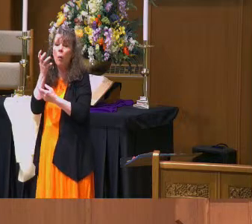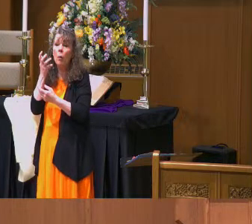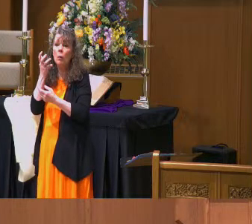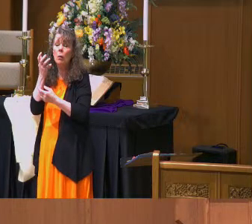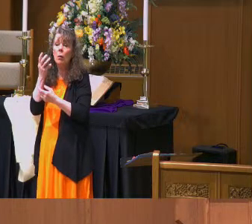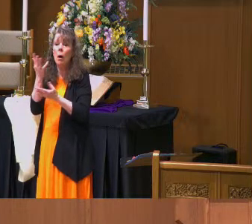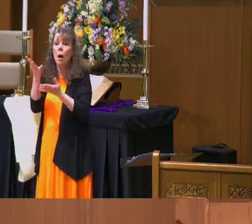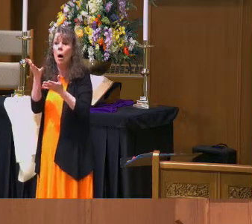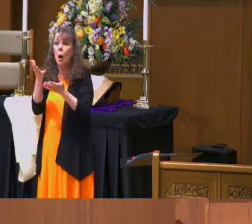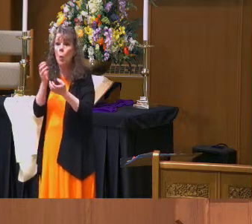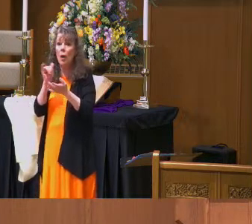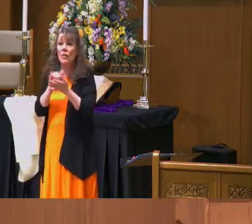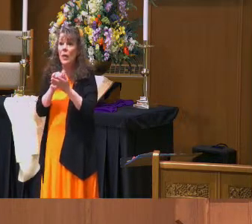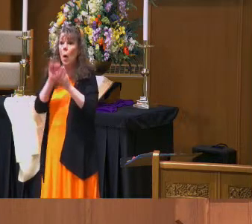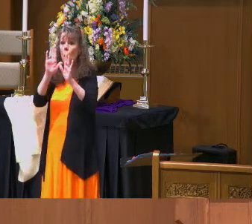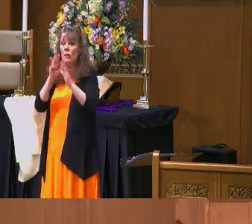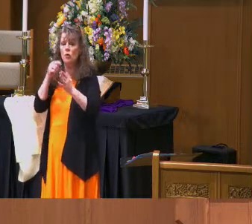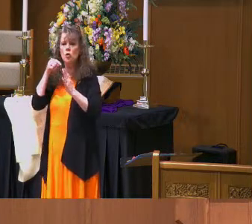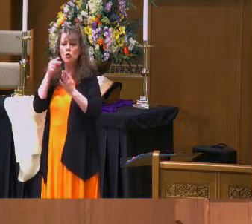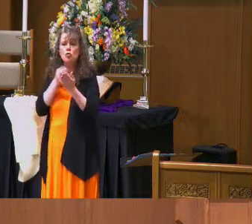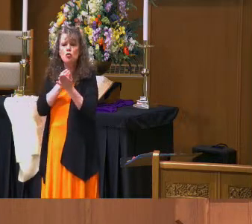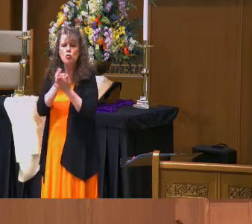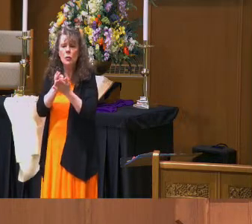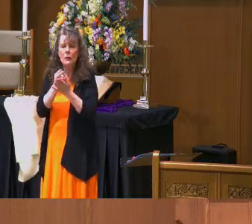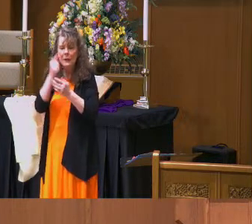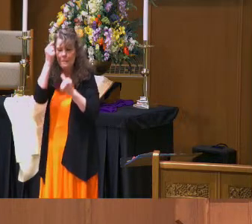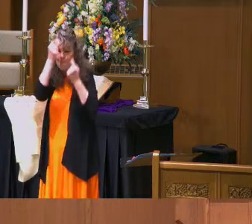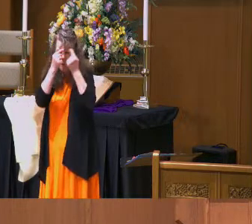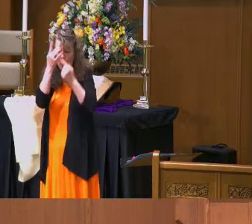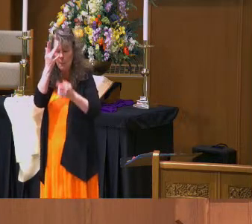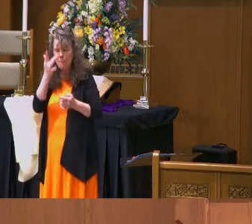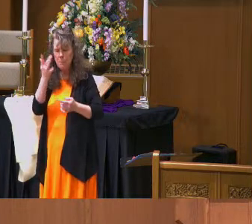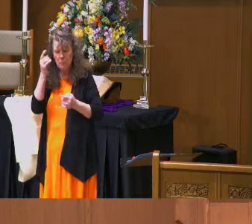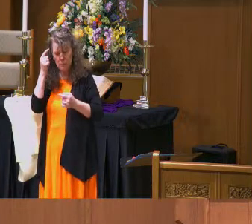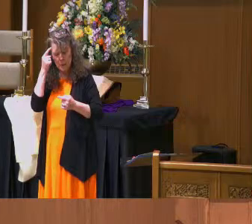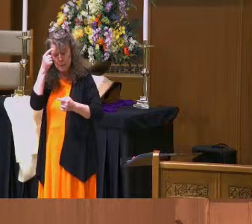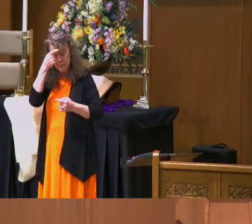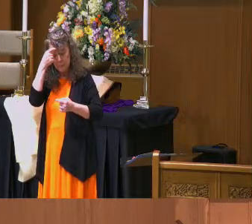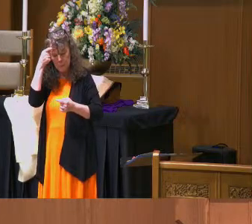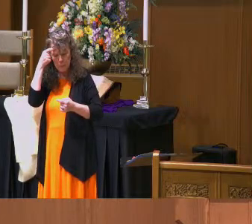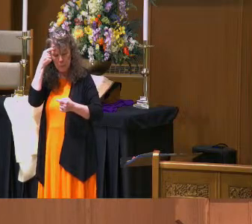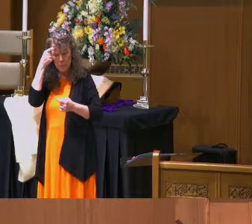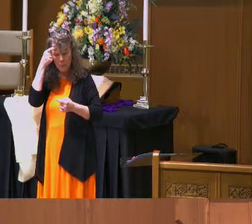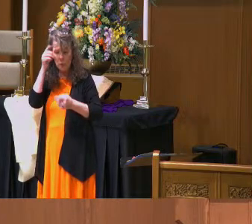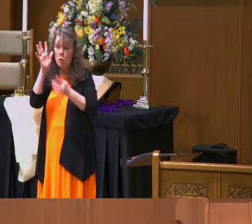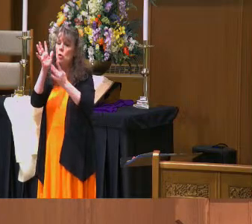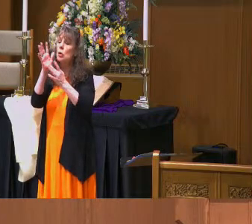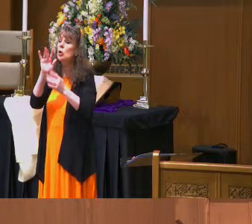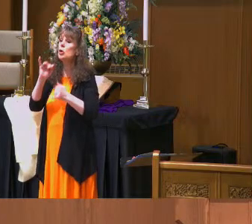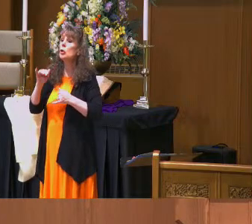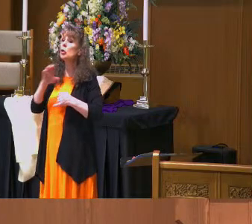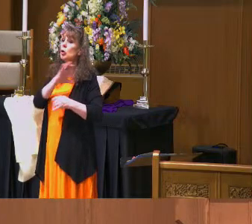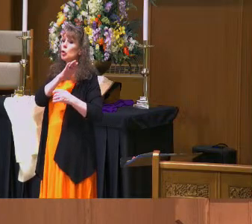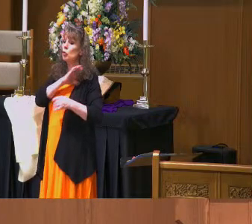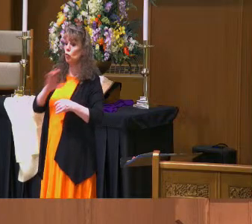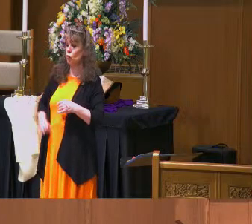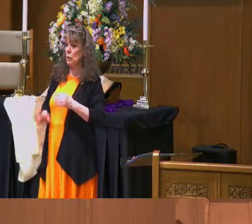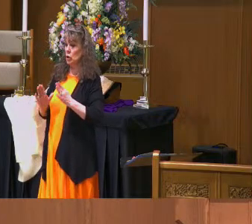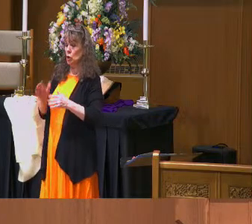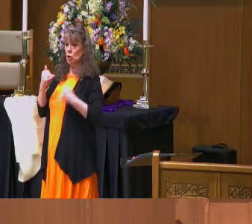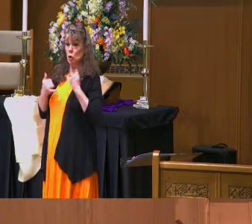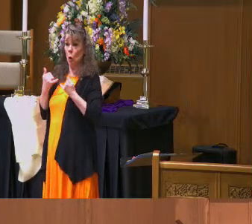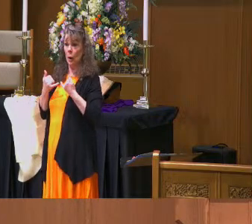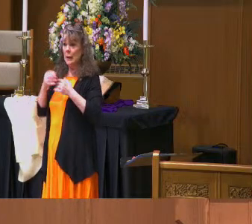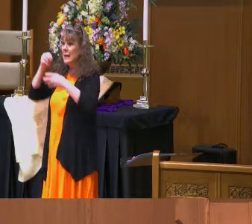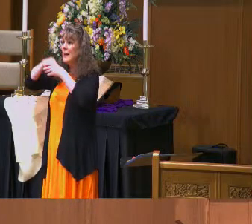want that great truth to sink in for just a moment. The joy of the Christian is that in heaven